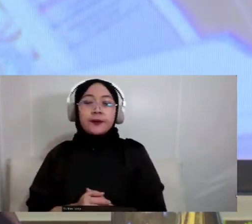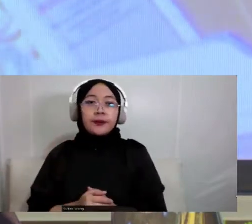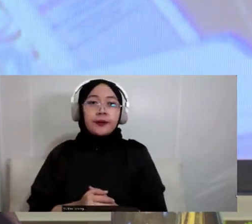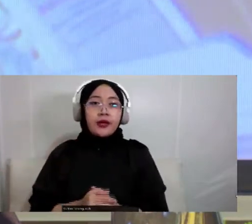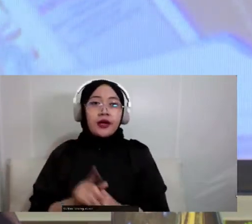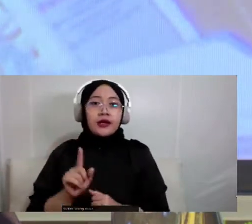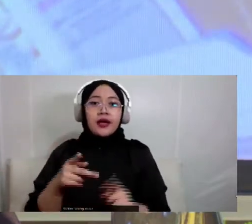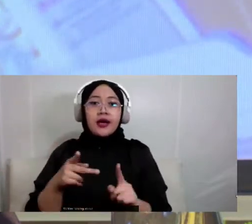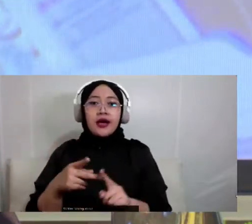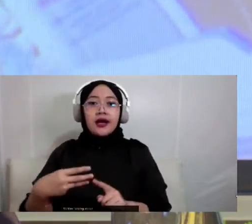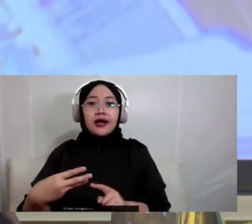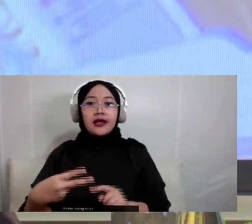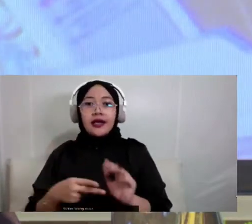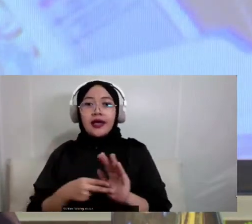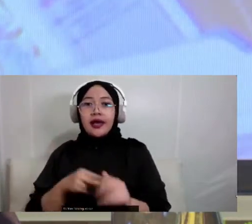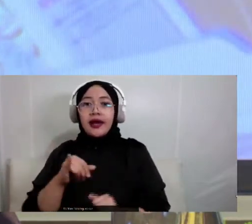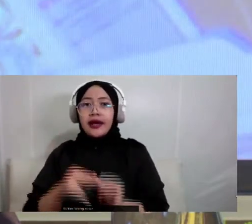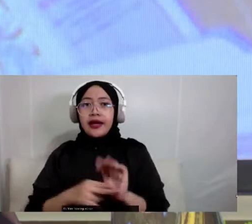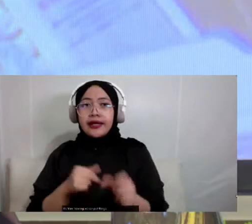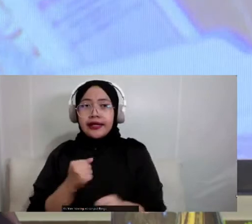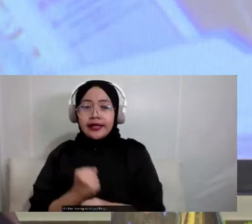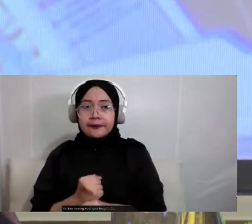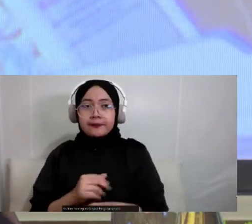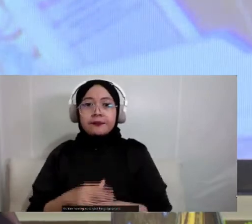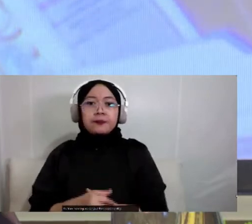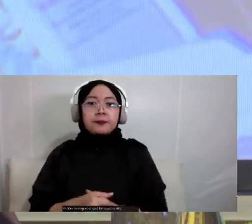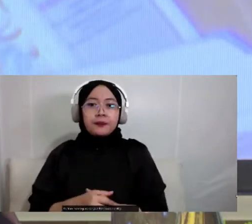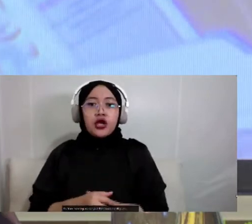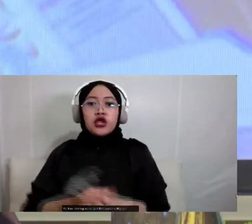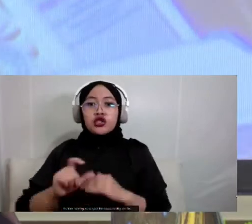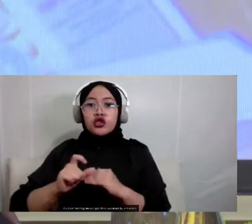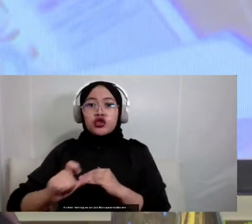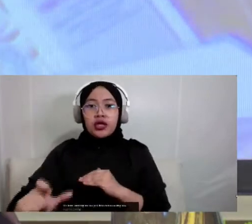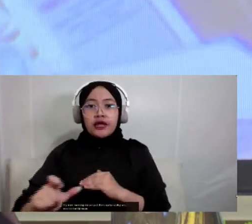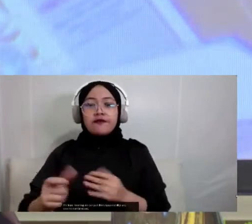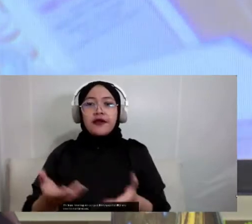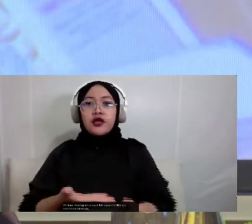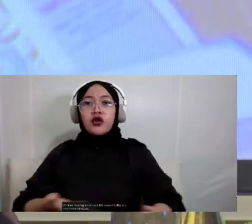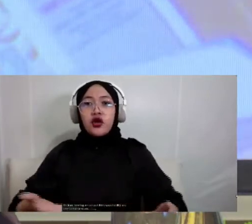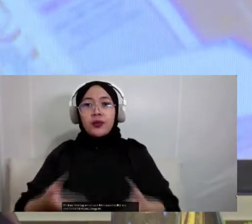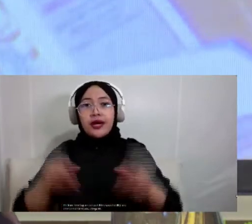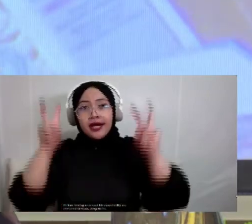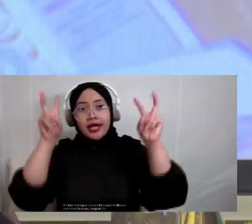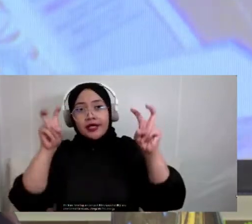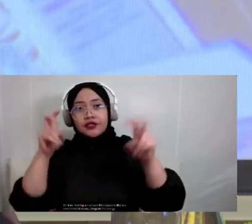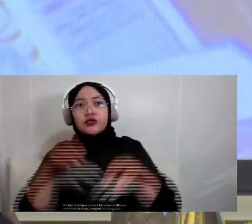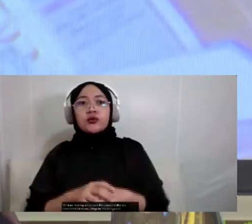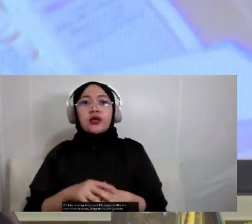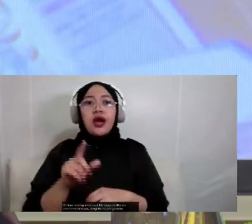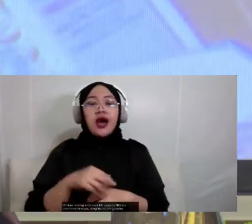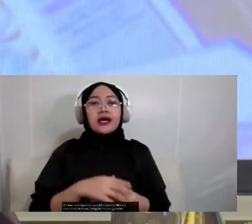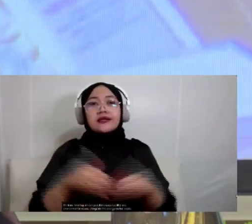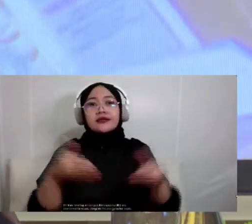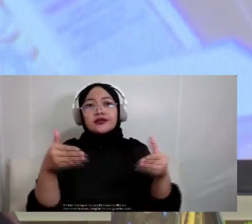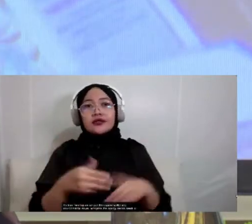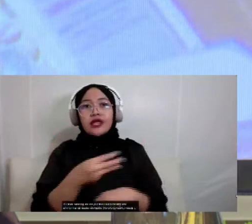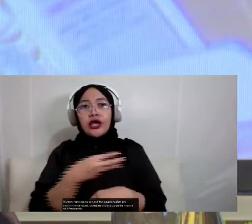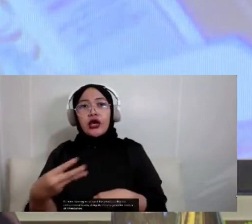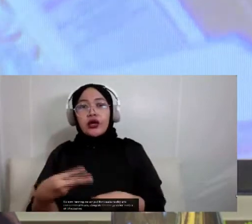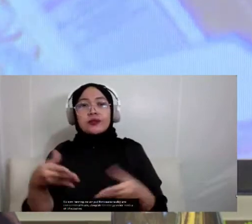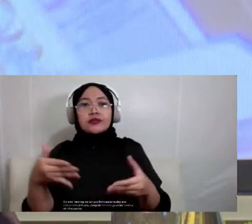Wikan. Putting sustainability and environmental issues alongside the energy sector needs a lot of